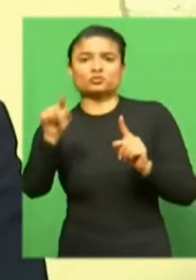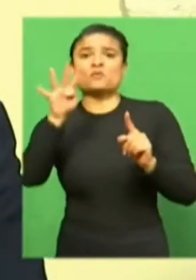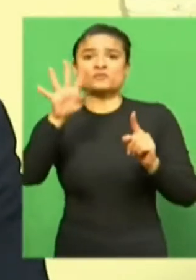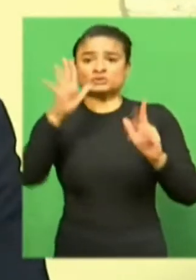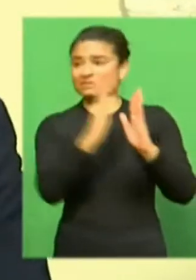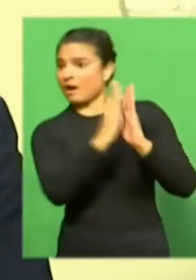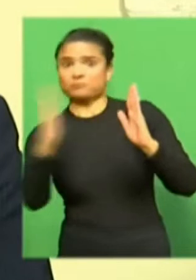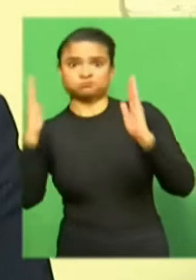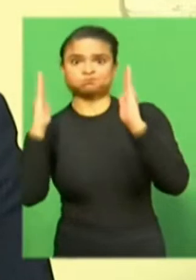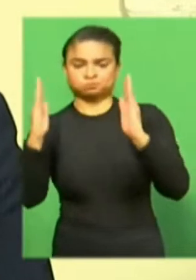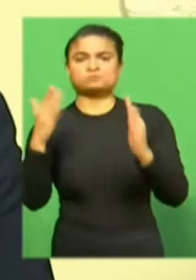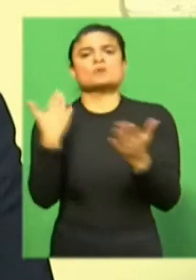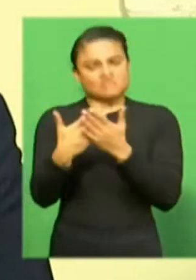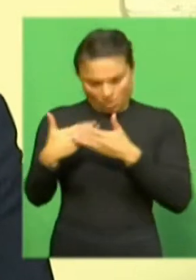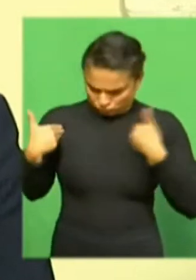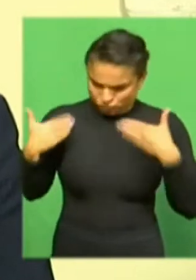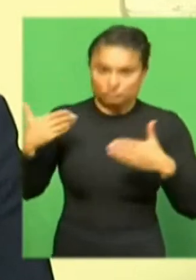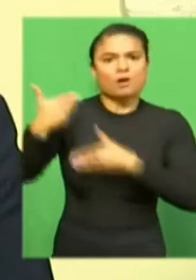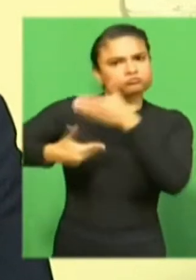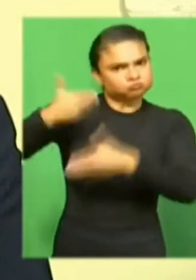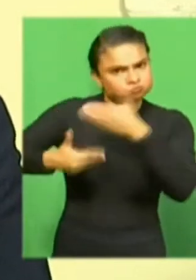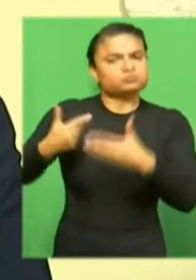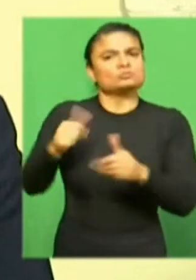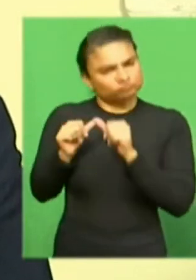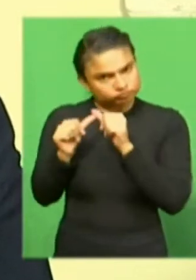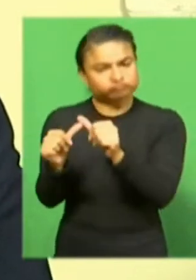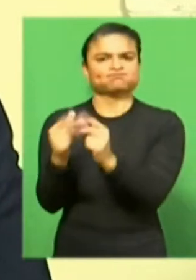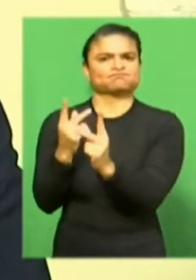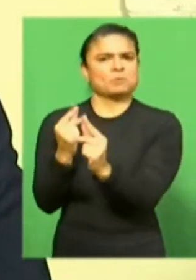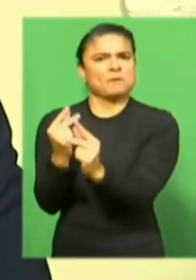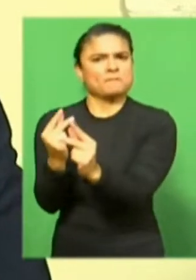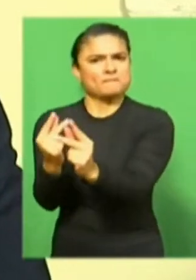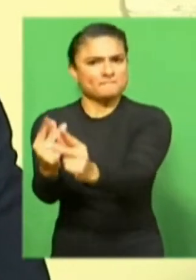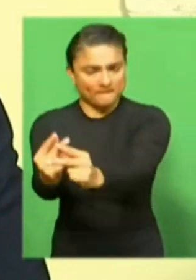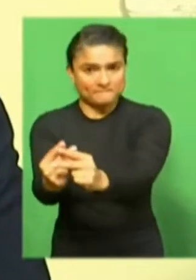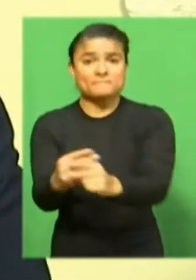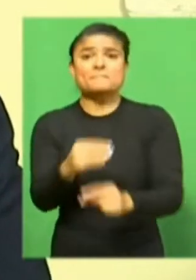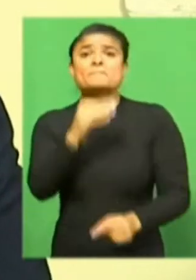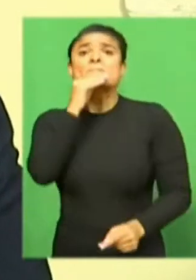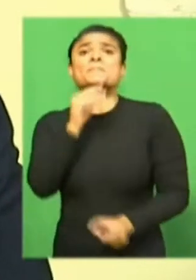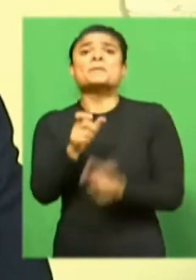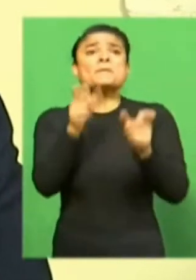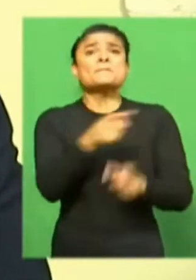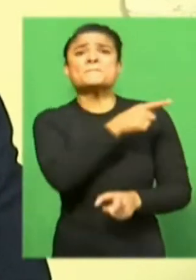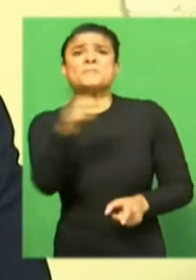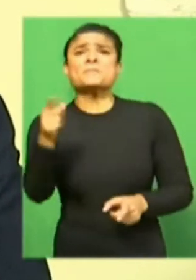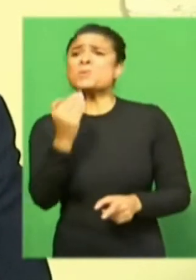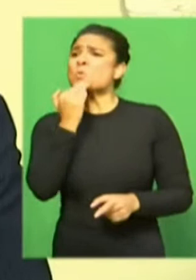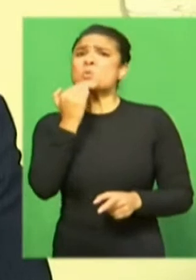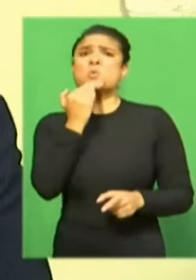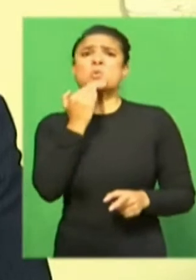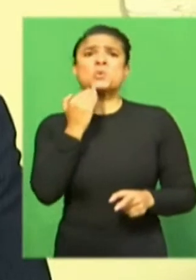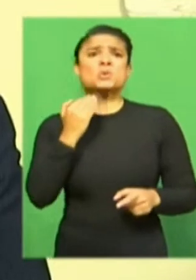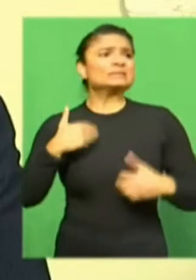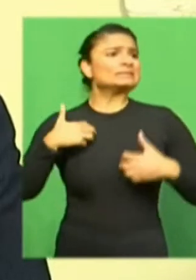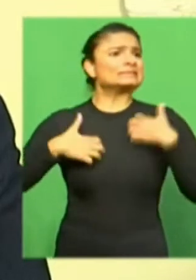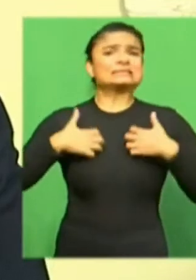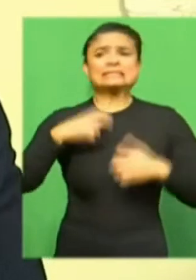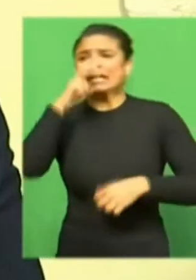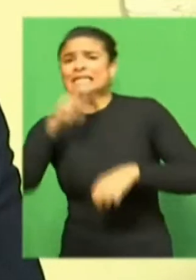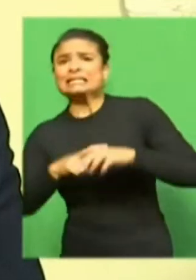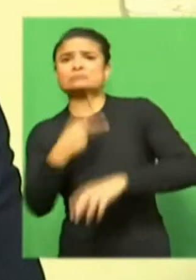allow people who need to be vaccinated to present themselves at vaccination